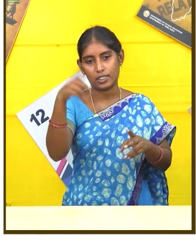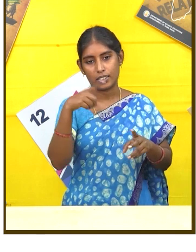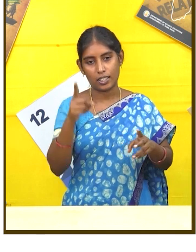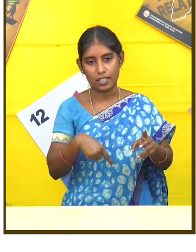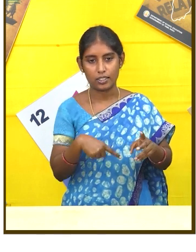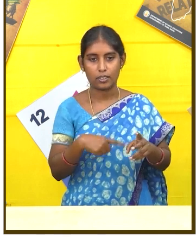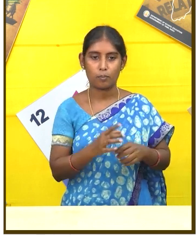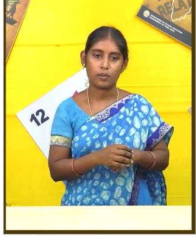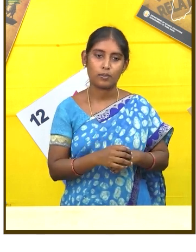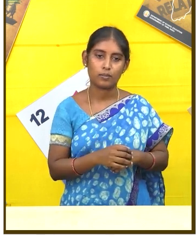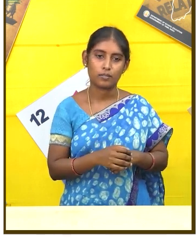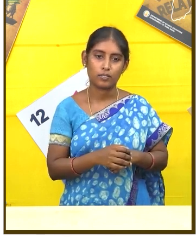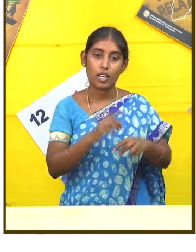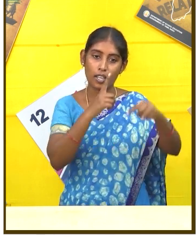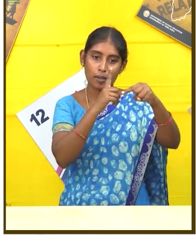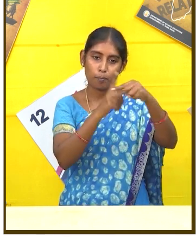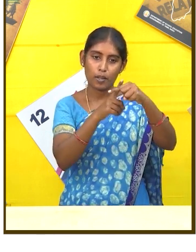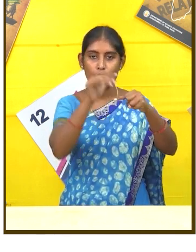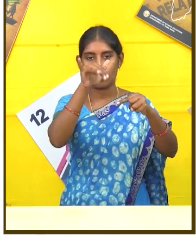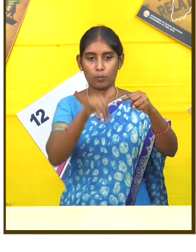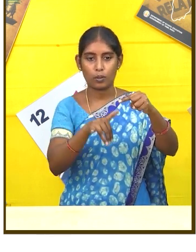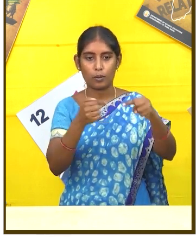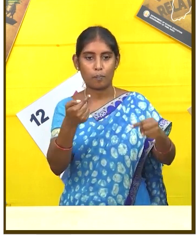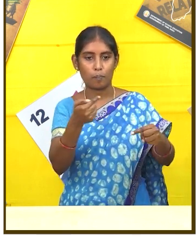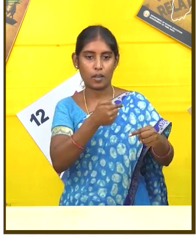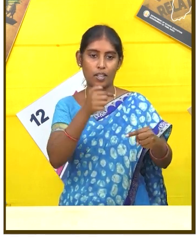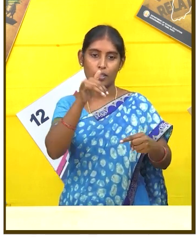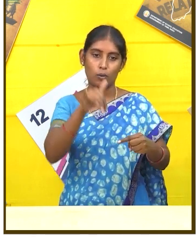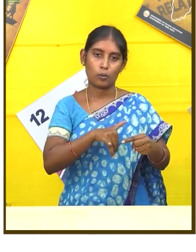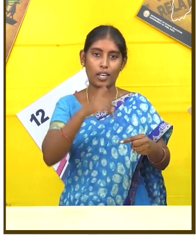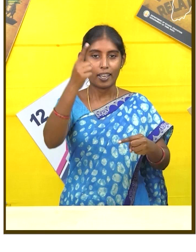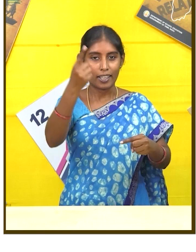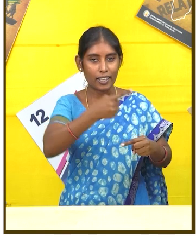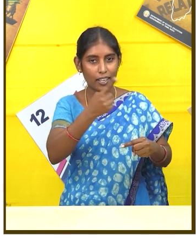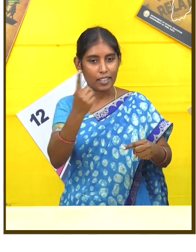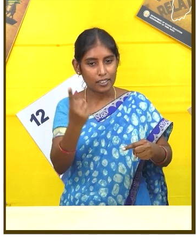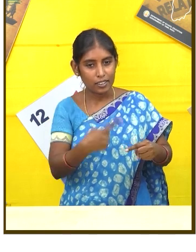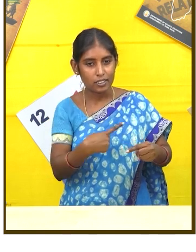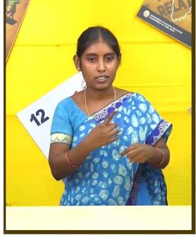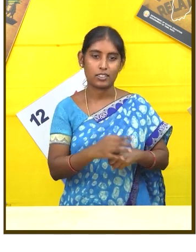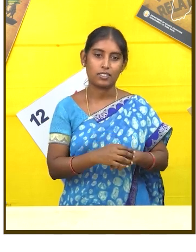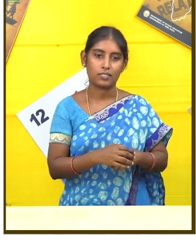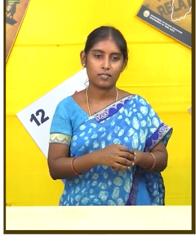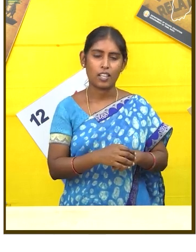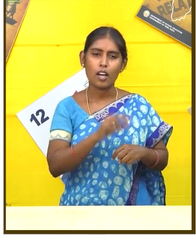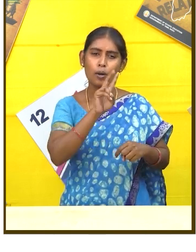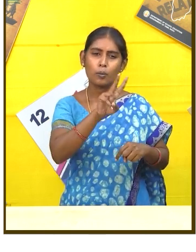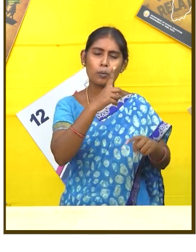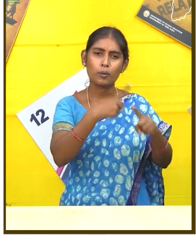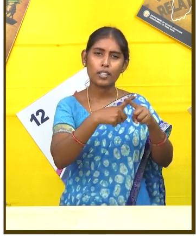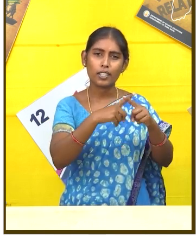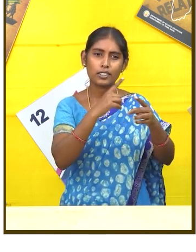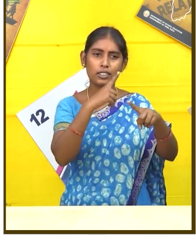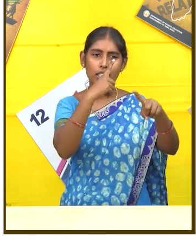cancelled. Plus y and minus y is both are cancelled. Now we have to add the